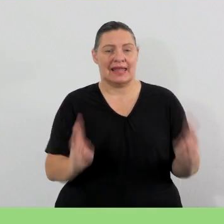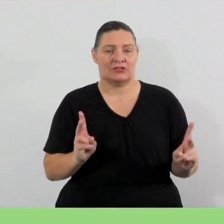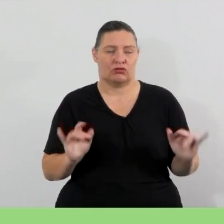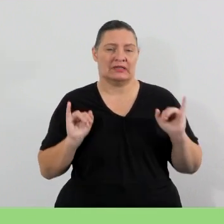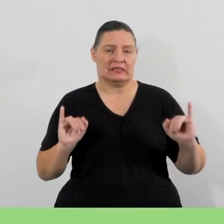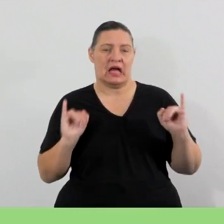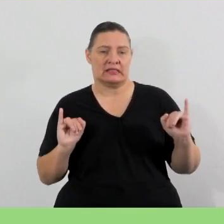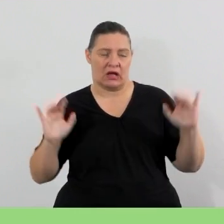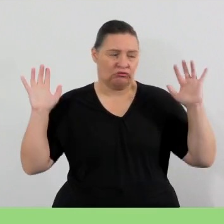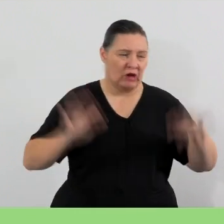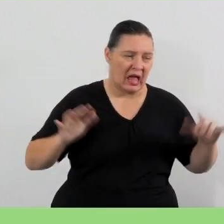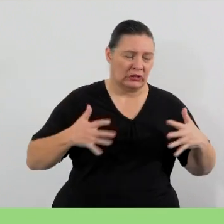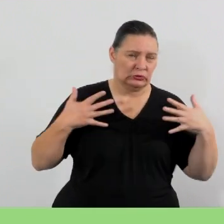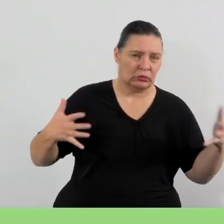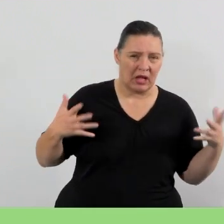natural disasters.